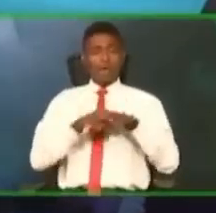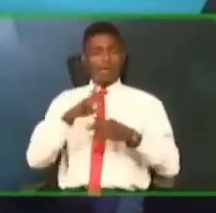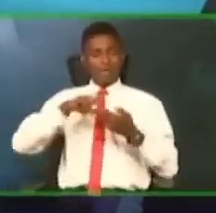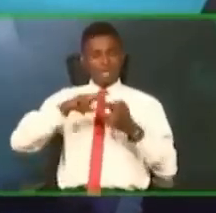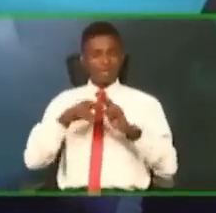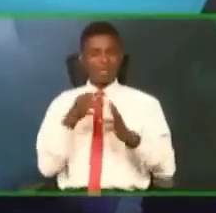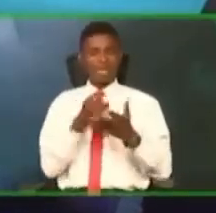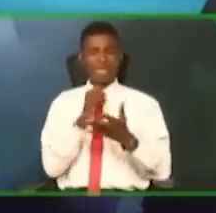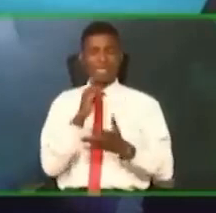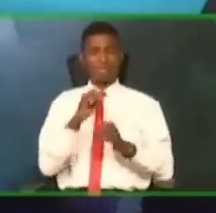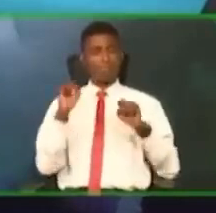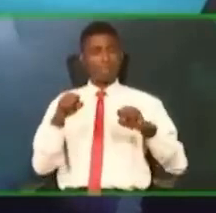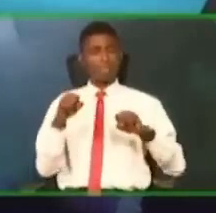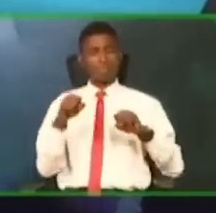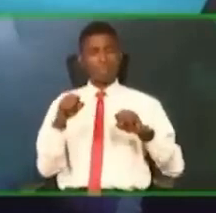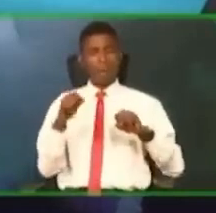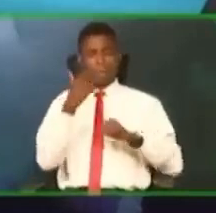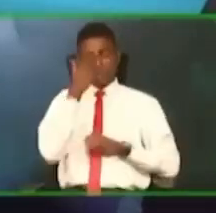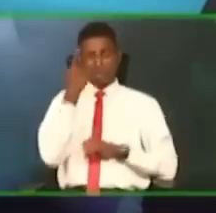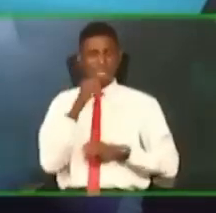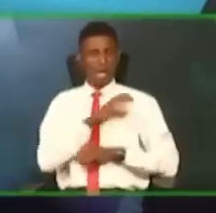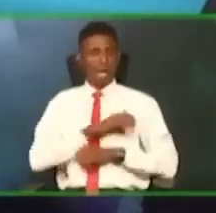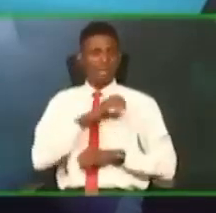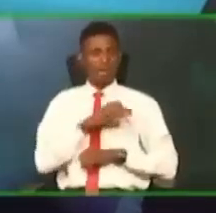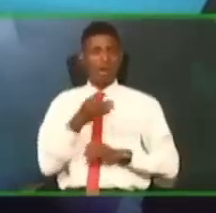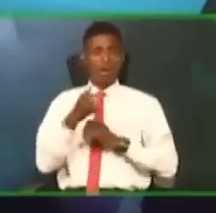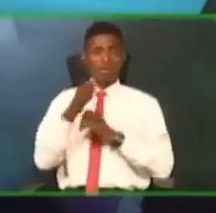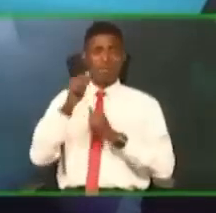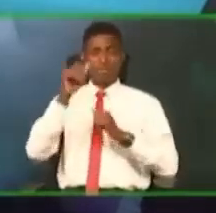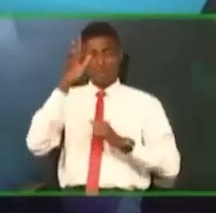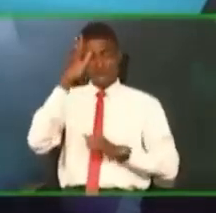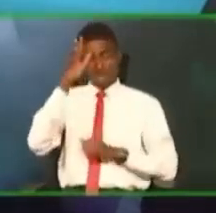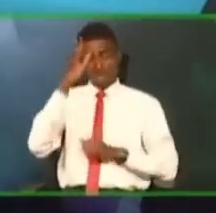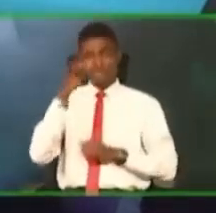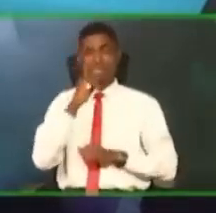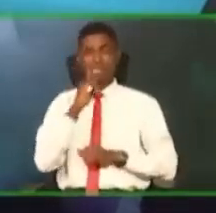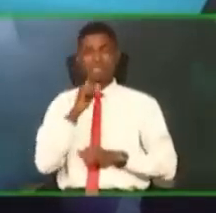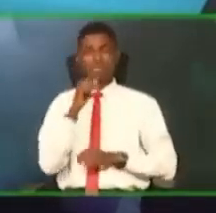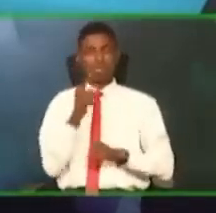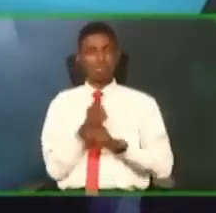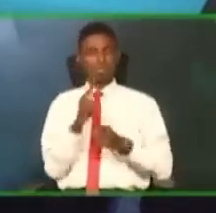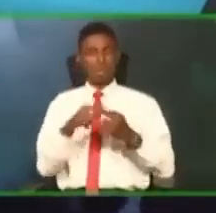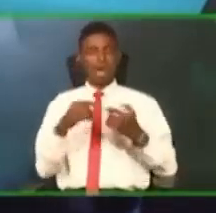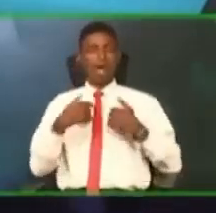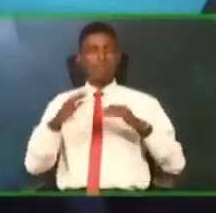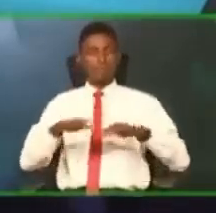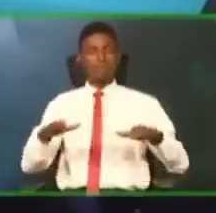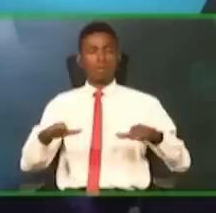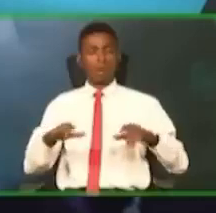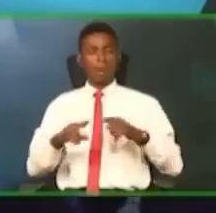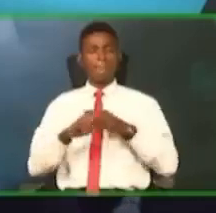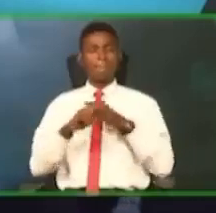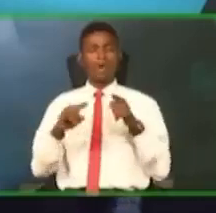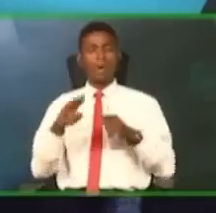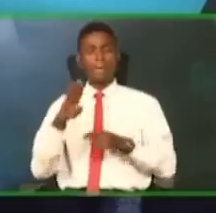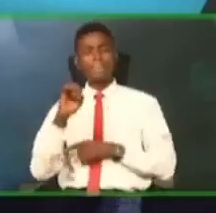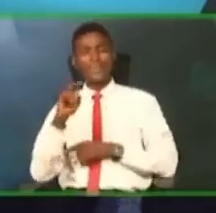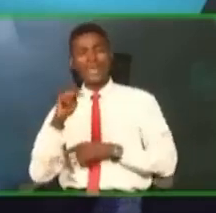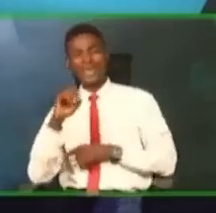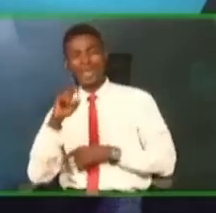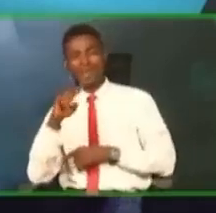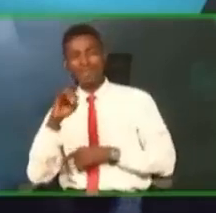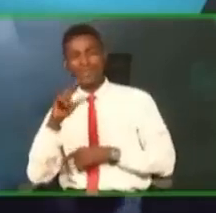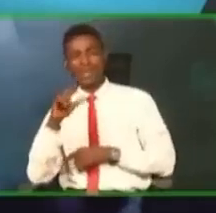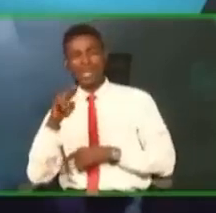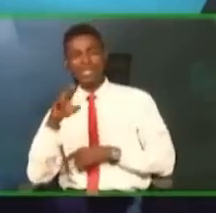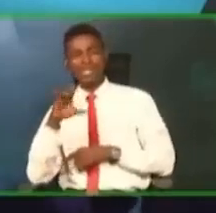from your heart, because the character of fatherhood according to scripture is not just having children, but benevolence. If you being